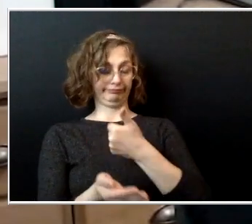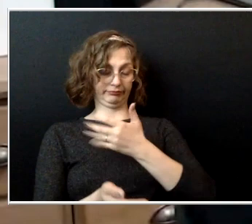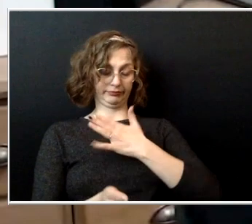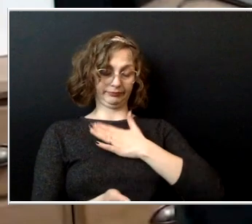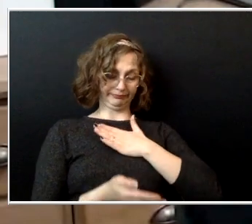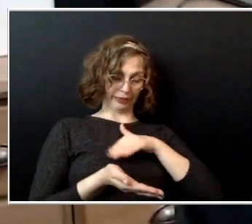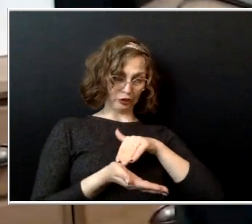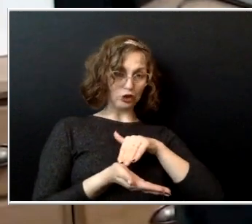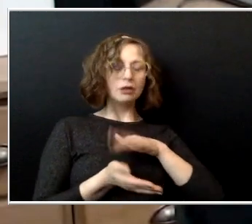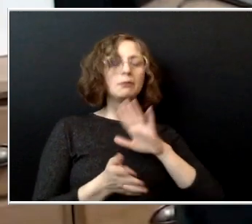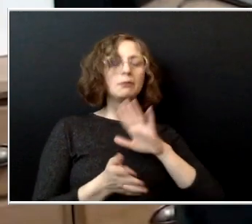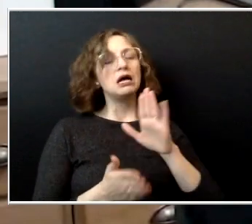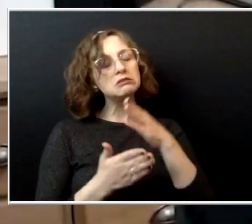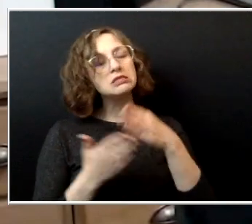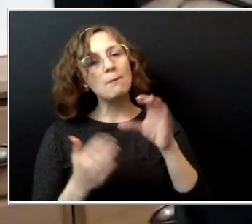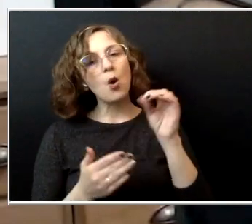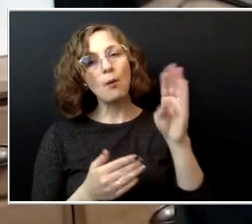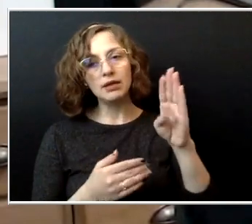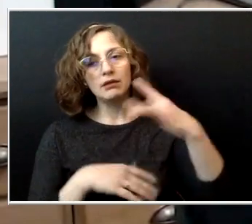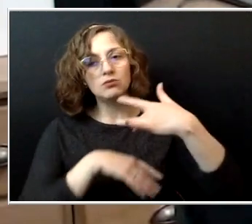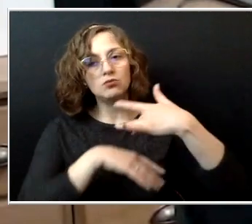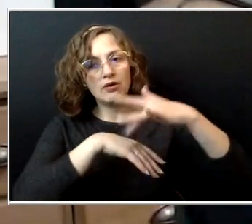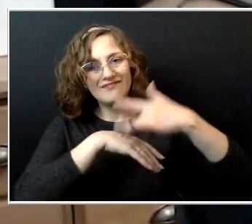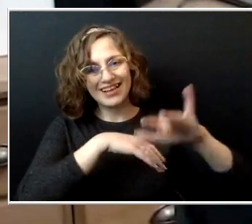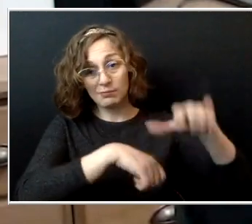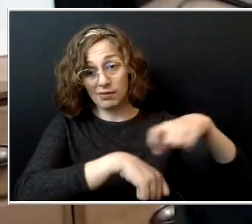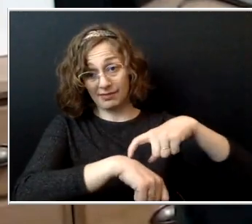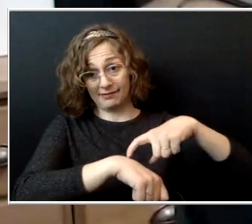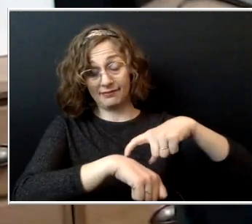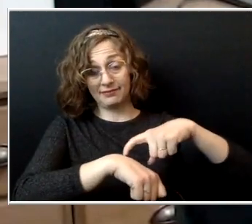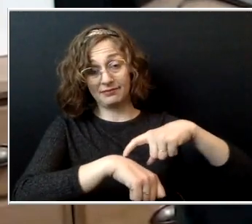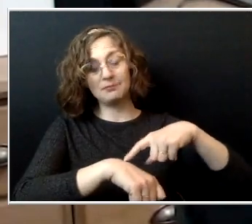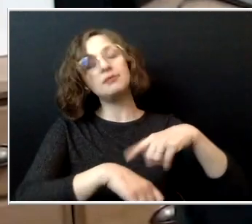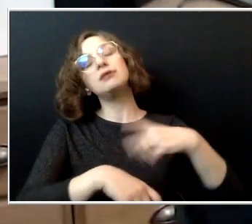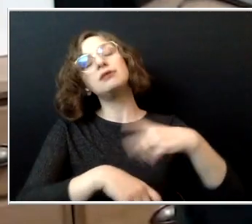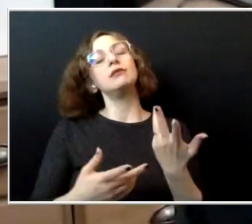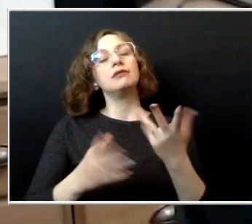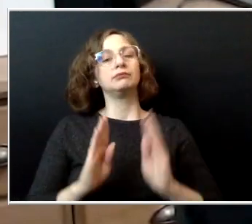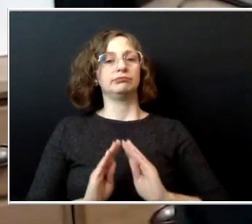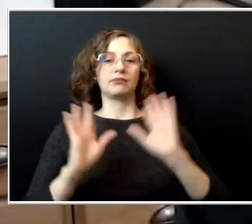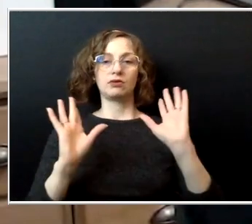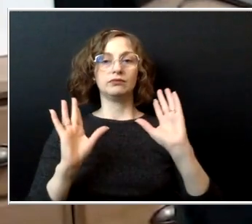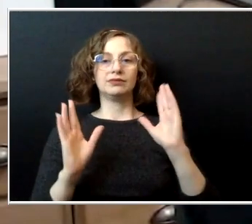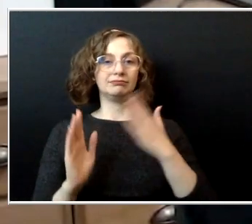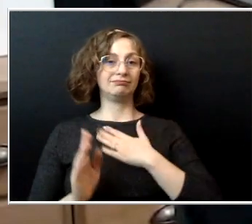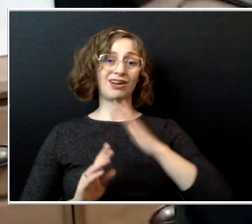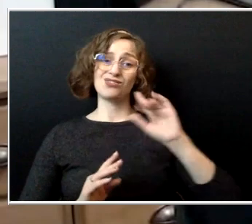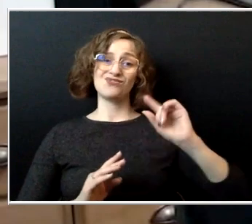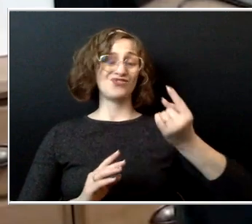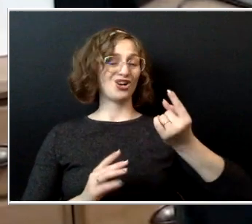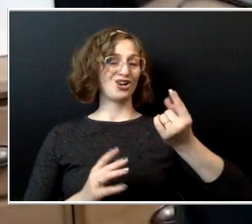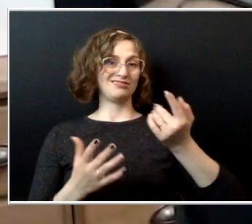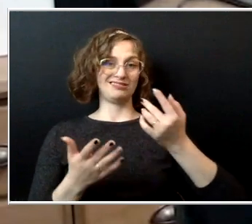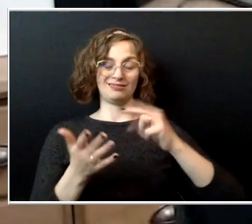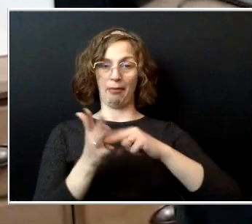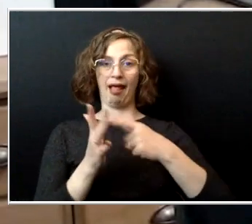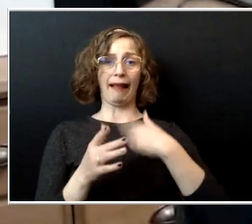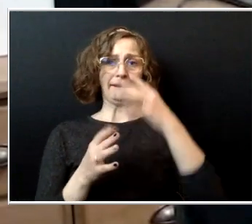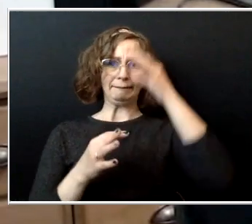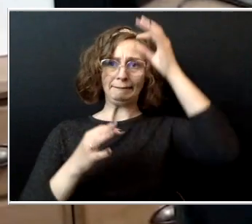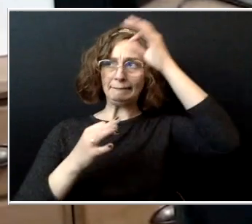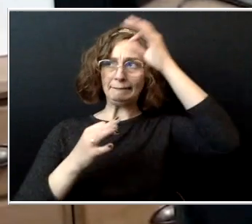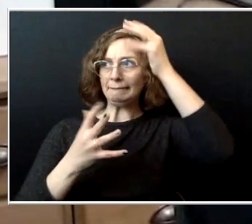some OBs available at that time. But I obviously, being my first, I wasn't very educated on what I needed.